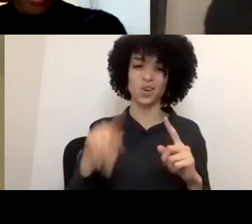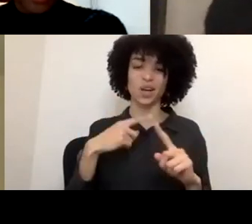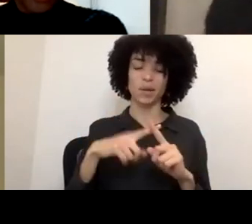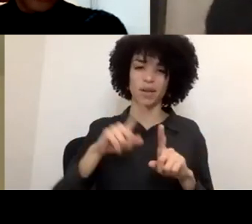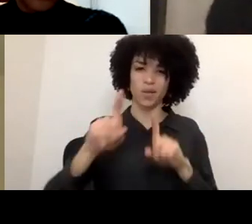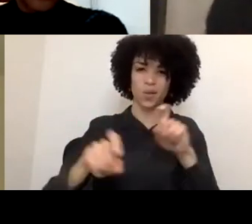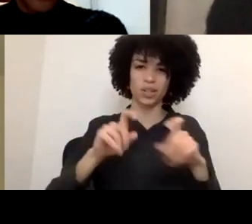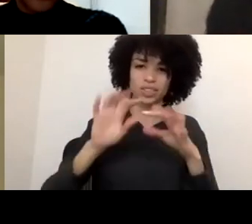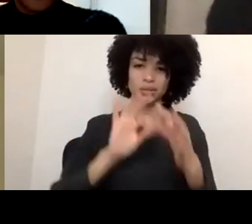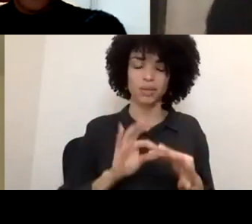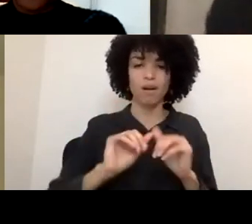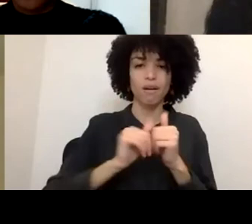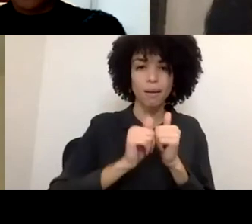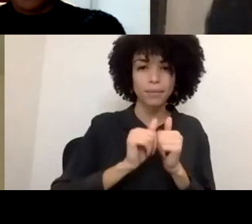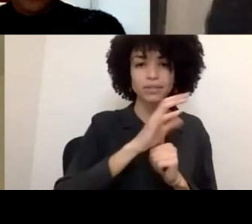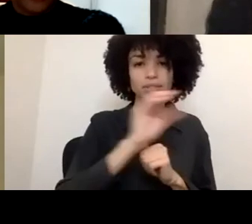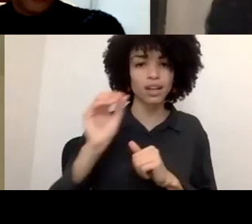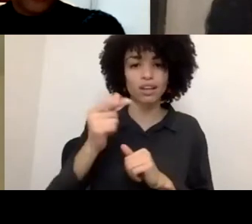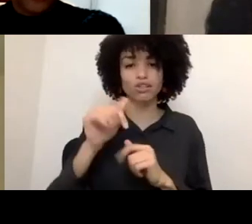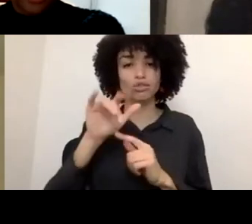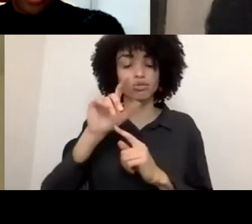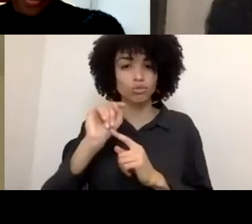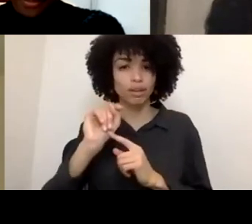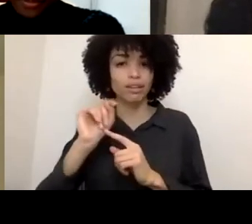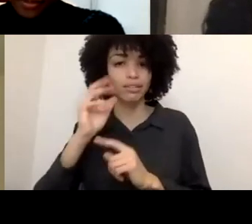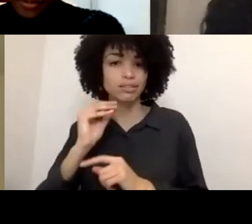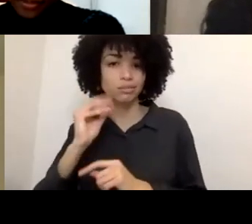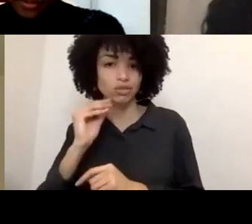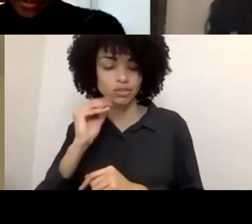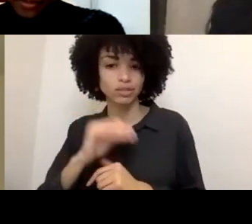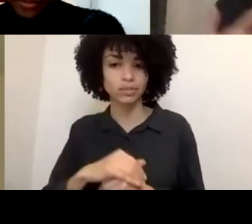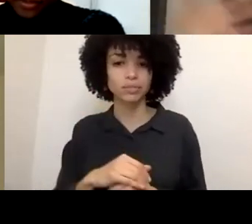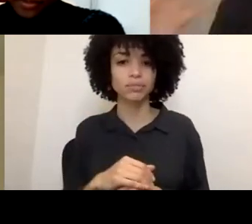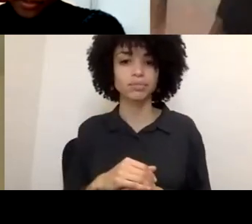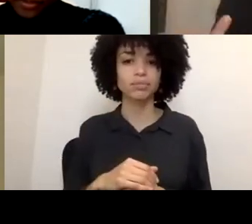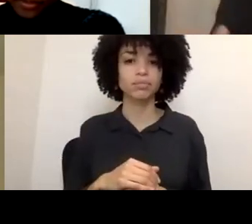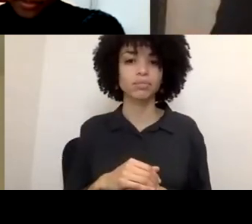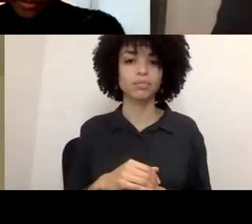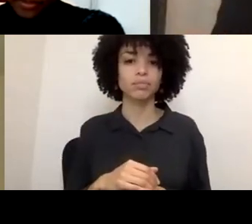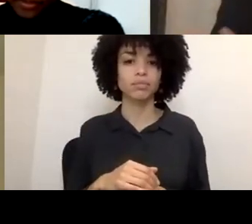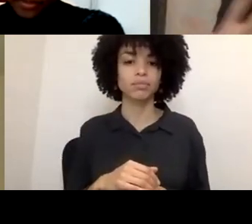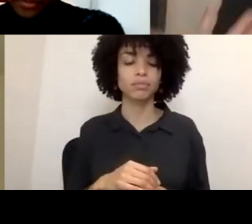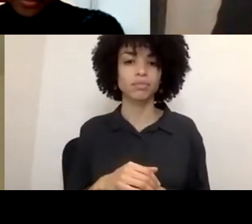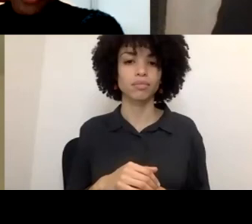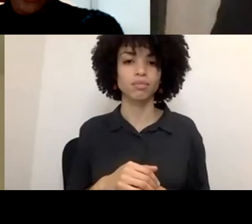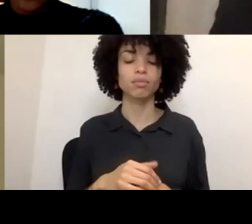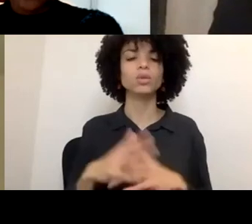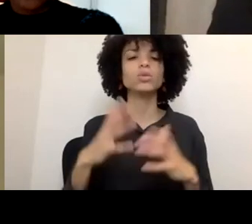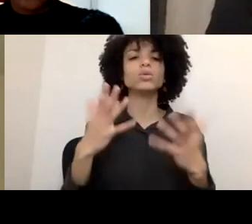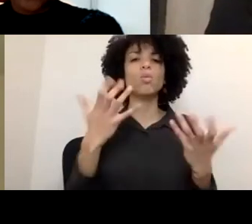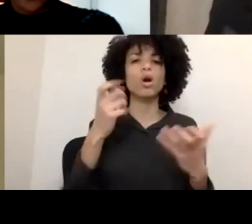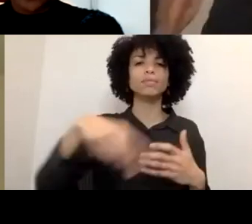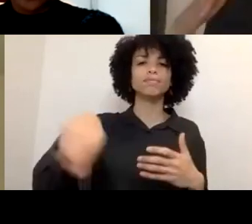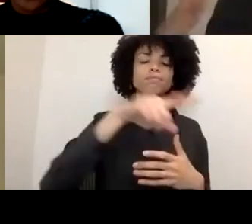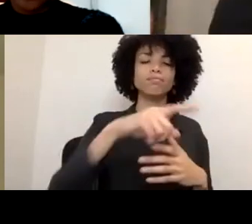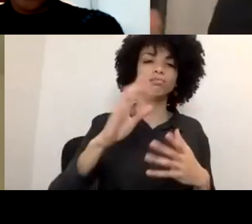seeking experiences. And so I would love for us to try to share some of your experiences